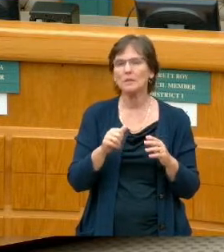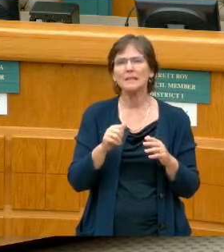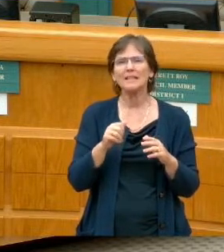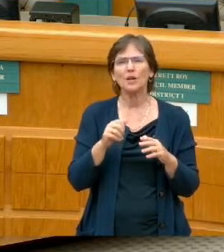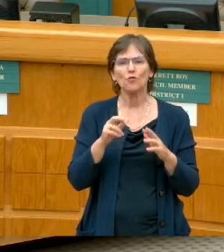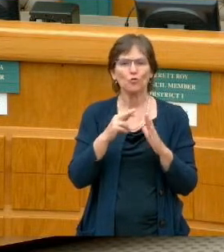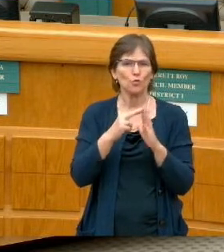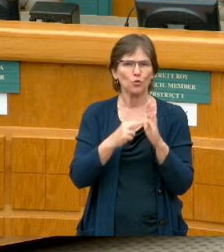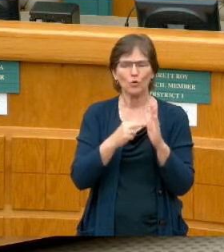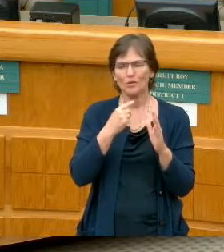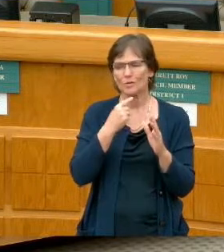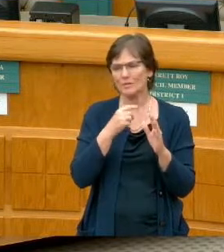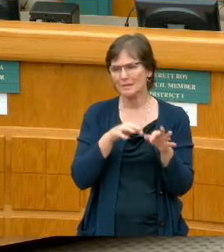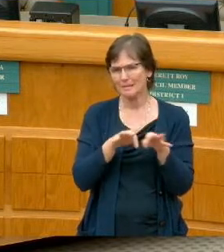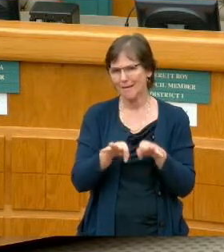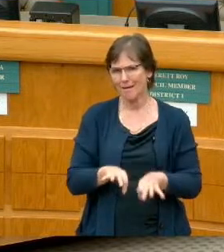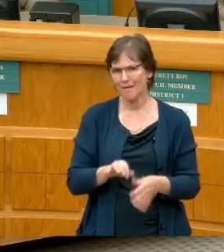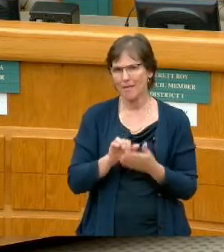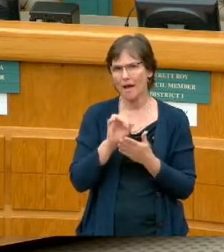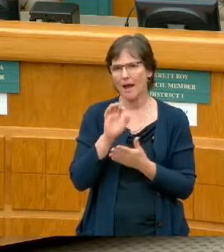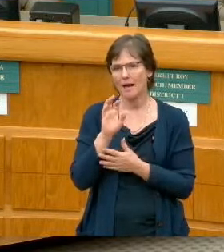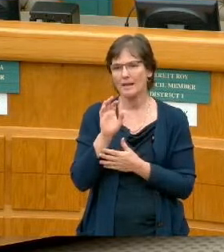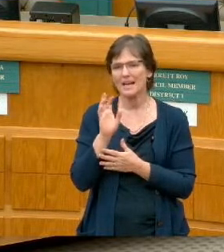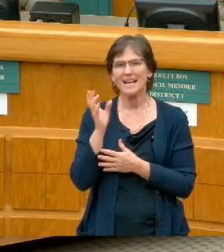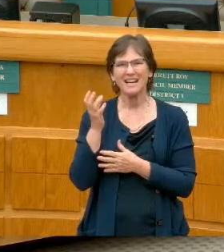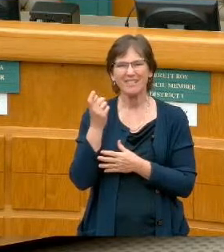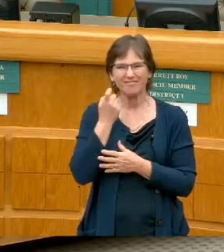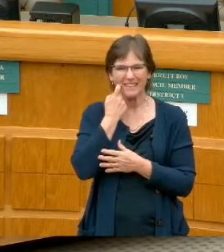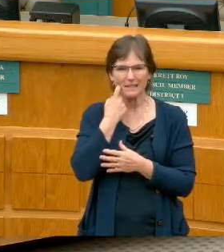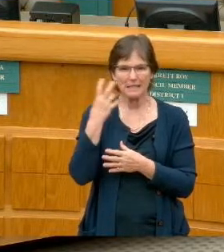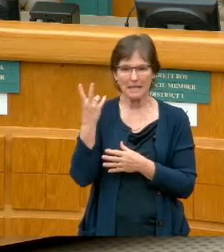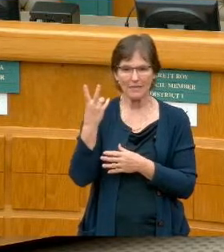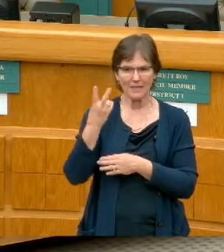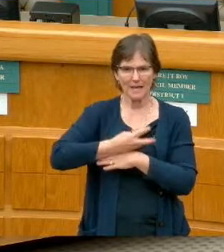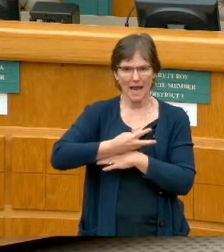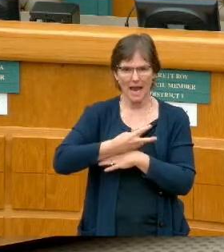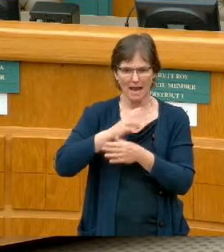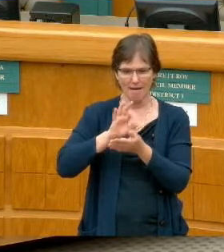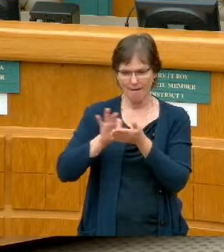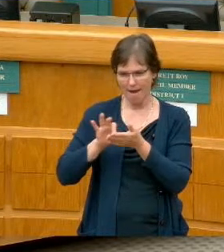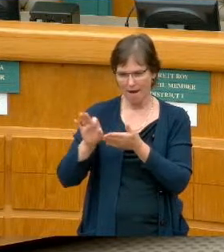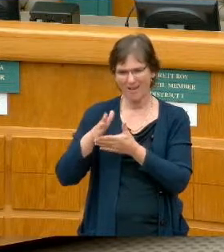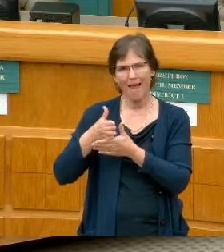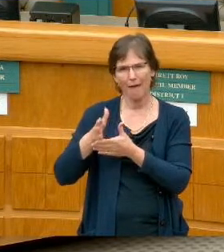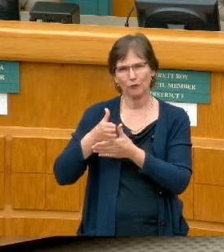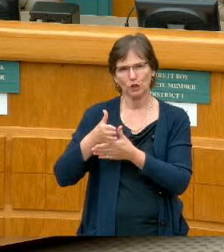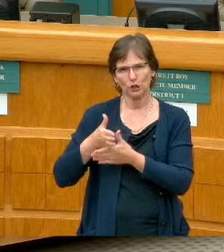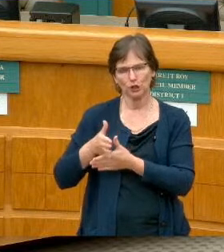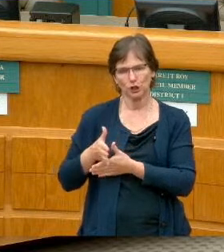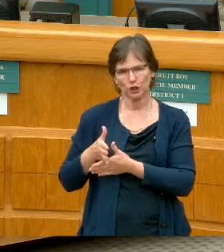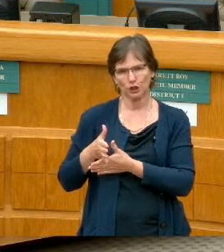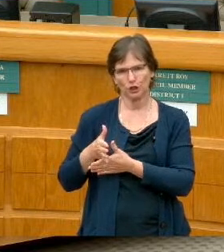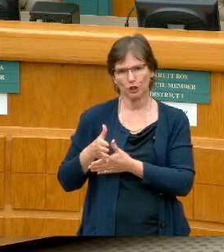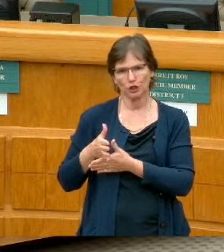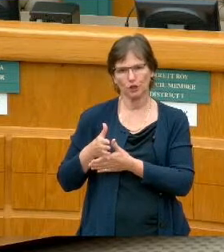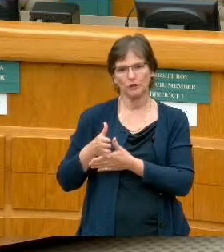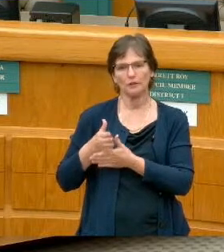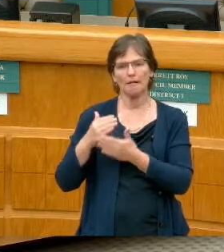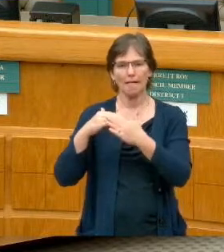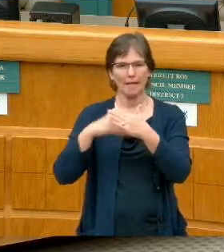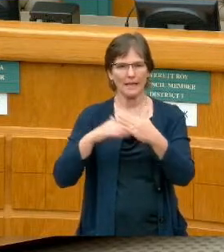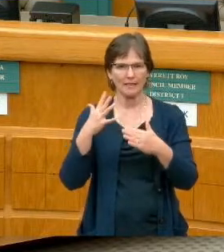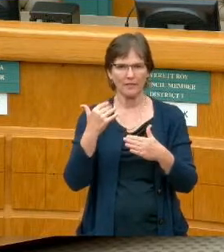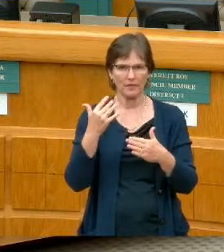COVID as a percentage exceeds 15%. And until such time as the TSA has